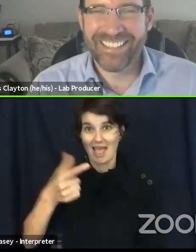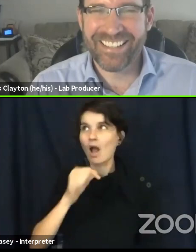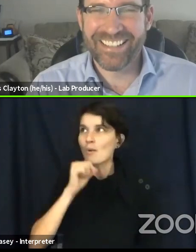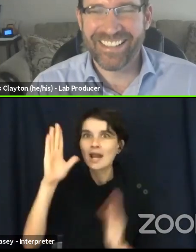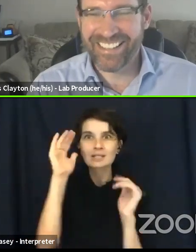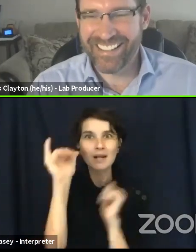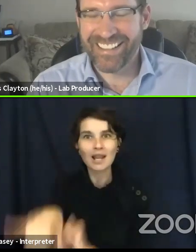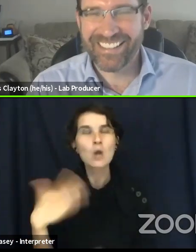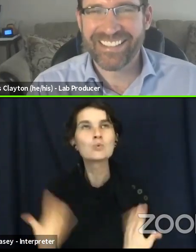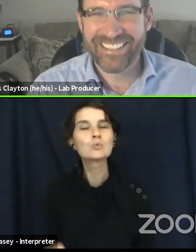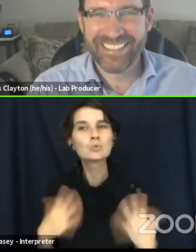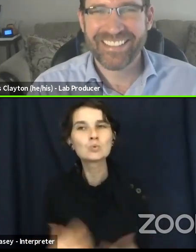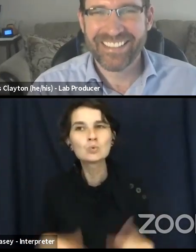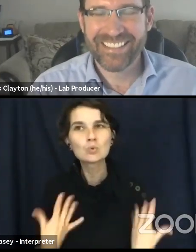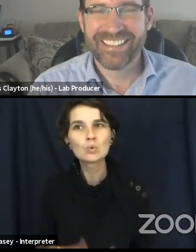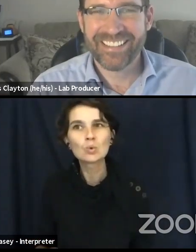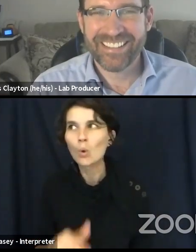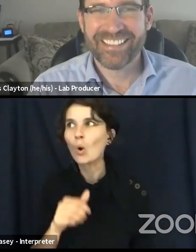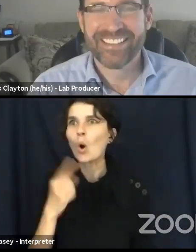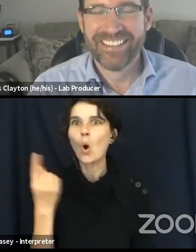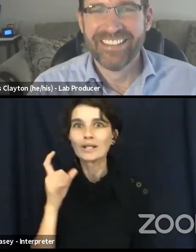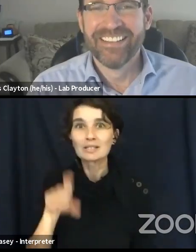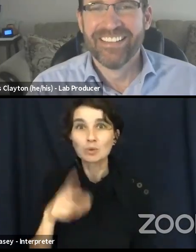right. We're only supposed to see from here up.